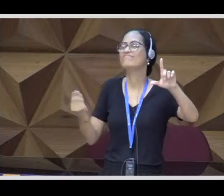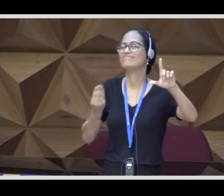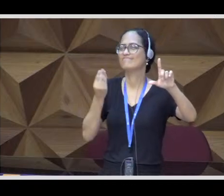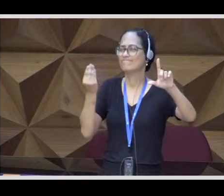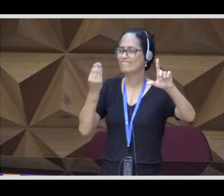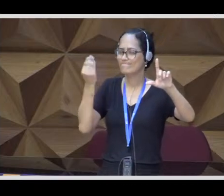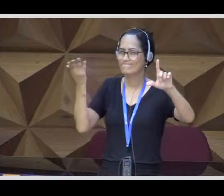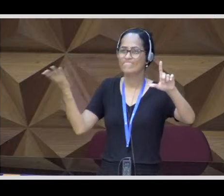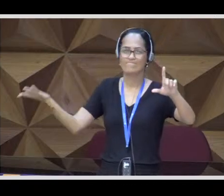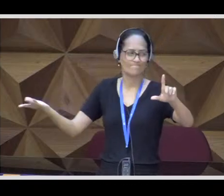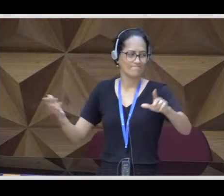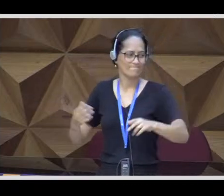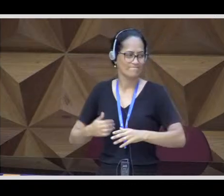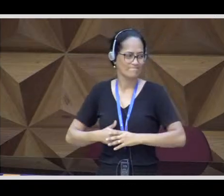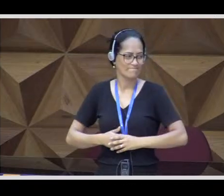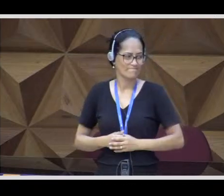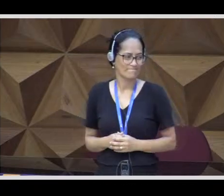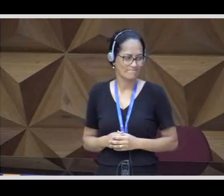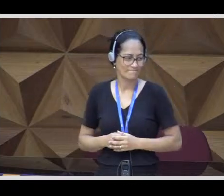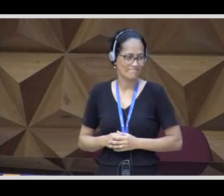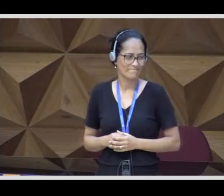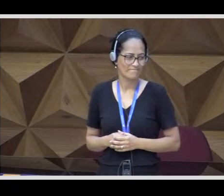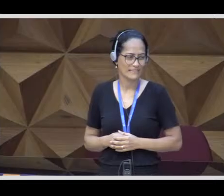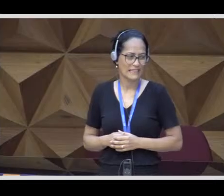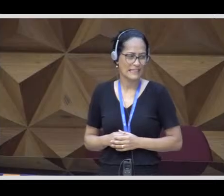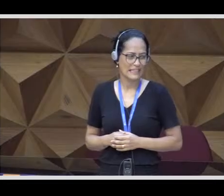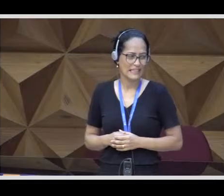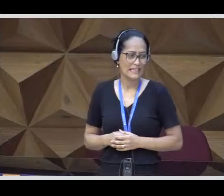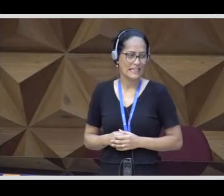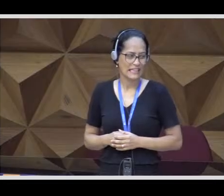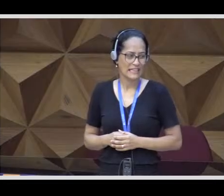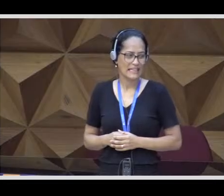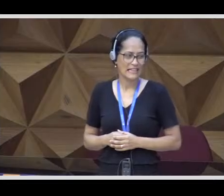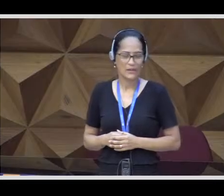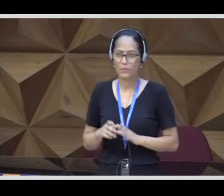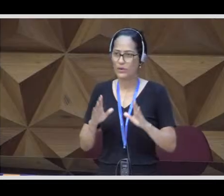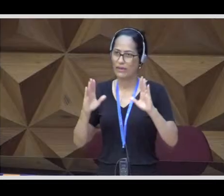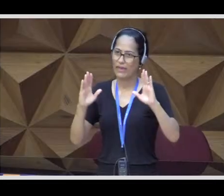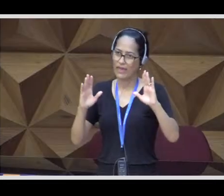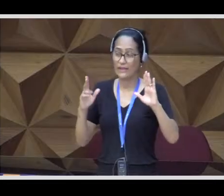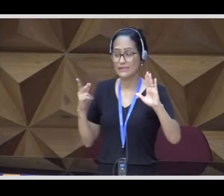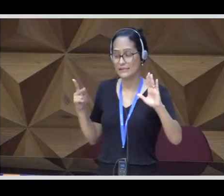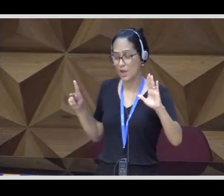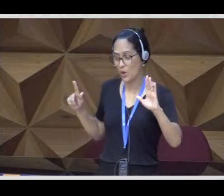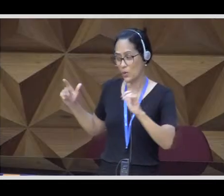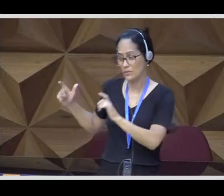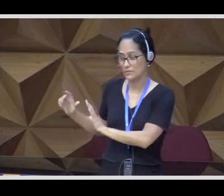that's mine. Over there, that's yours, and that's yours. This bit here is mine.